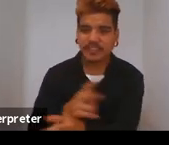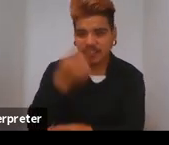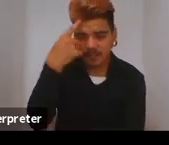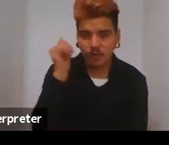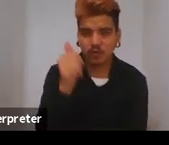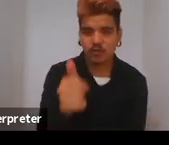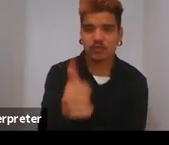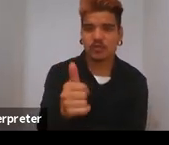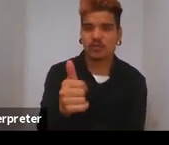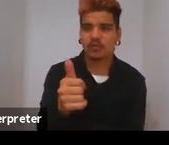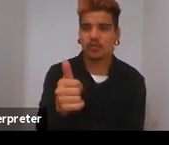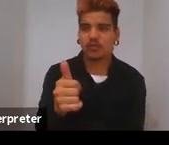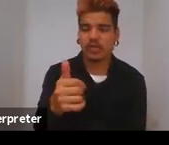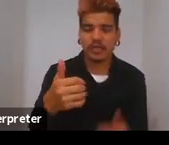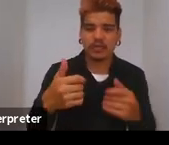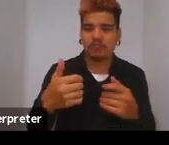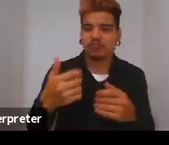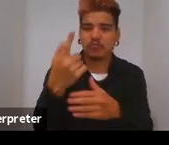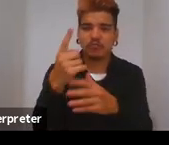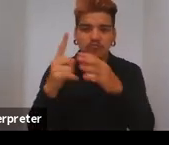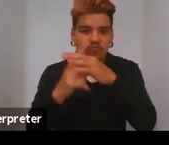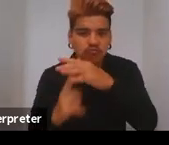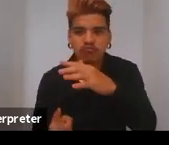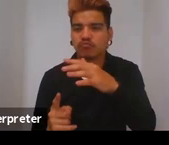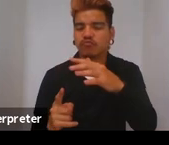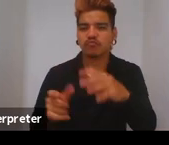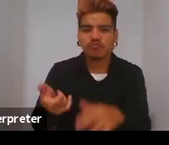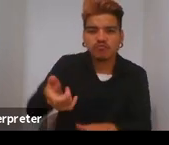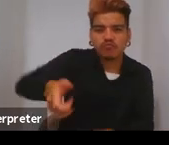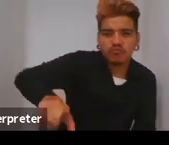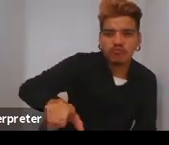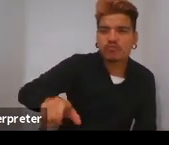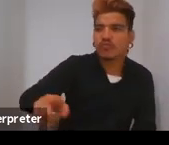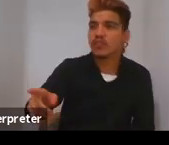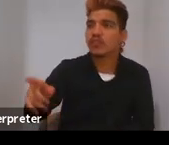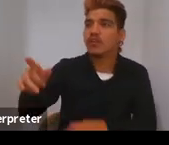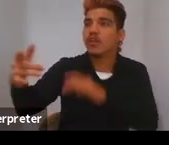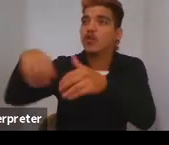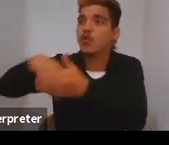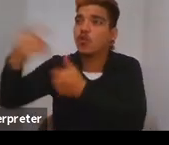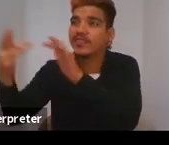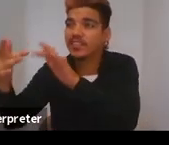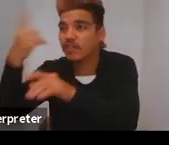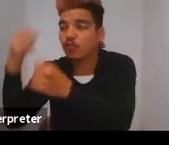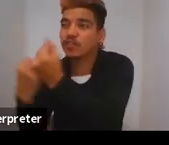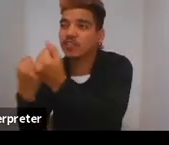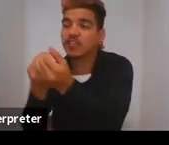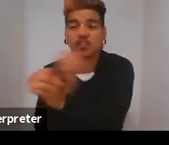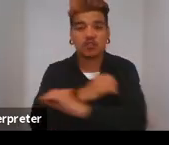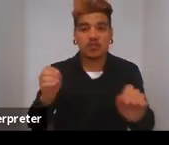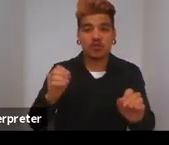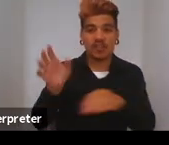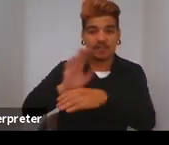step away if you need to turn down the sound, to reach out for support. None of the videos or content